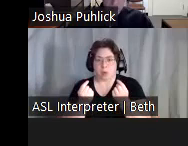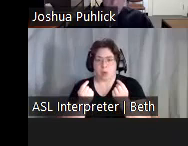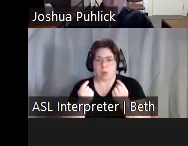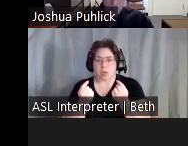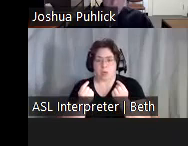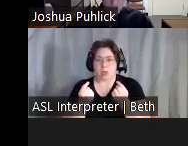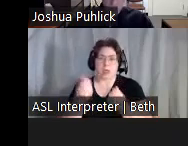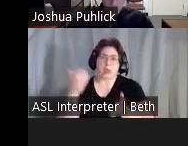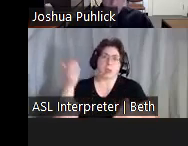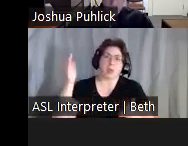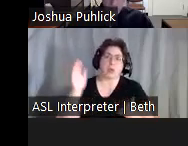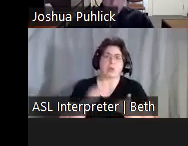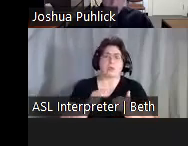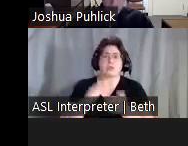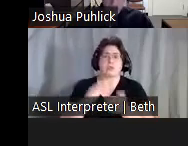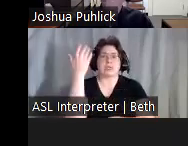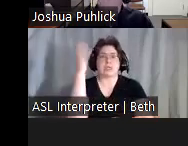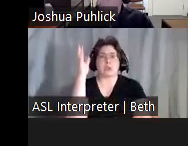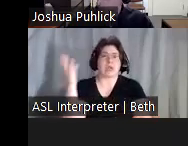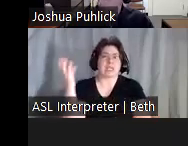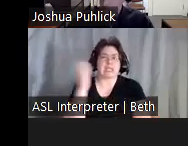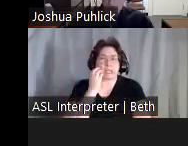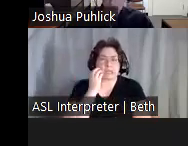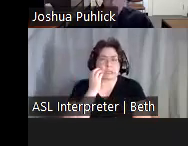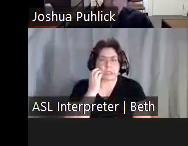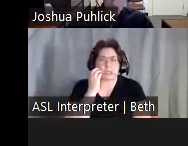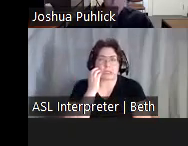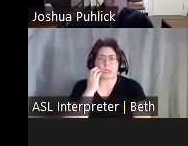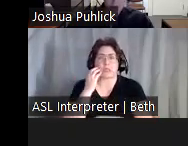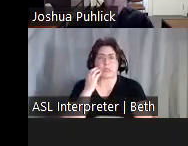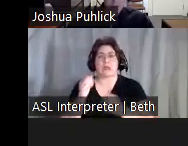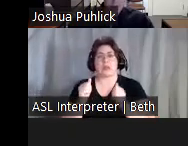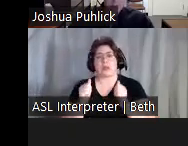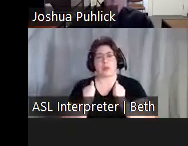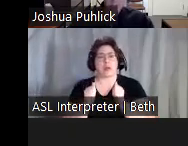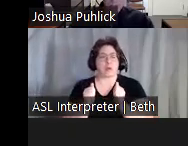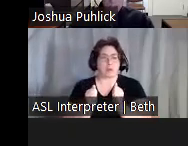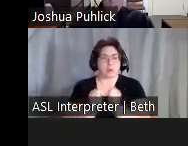tree densities with the resilience treatment.